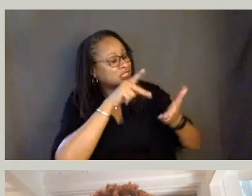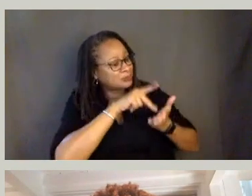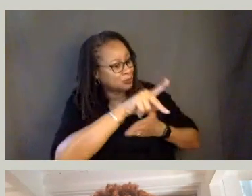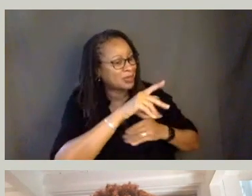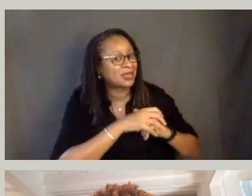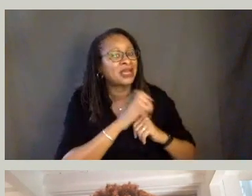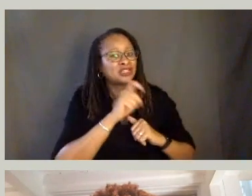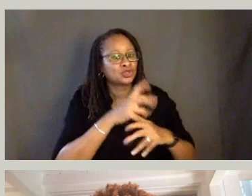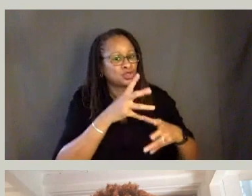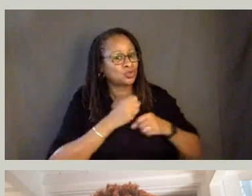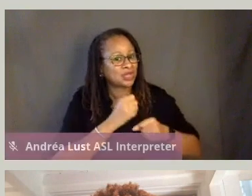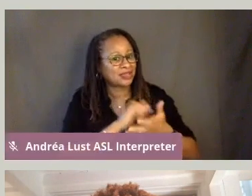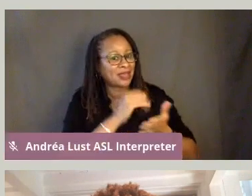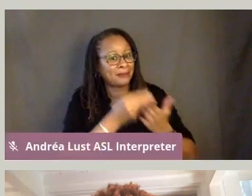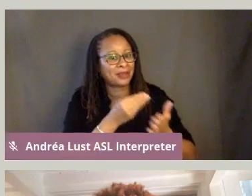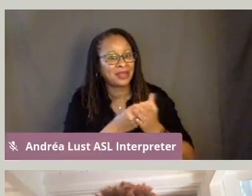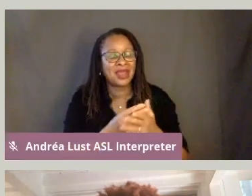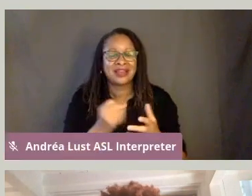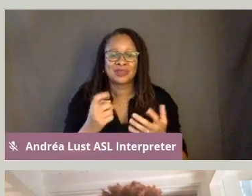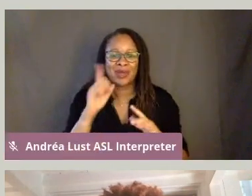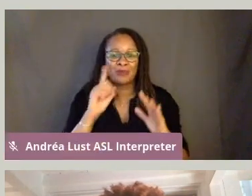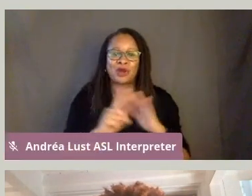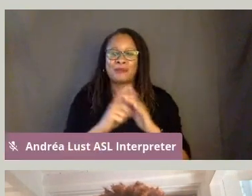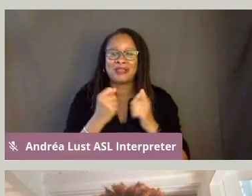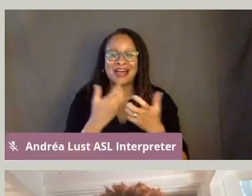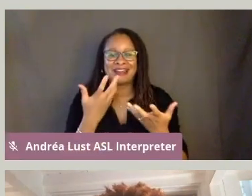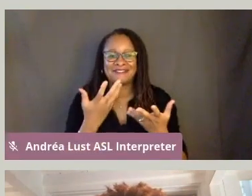So, you know, I think I just brought up a lot of issues. Yeah.